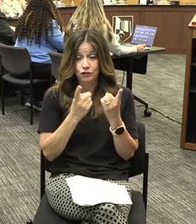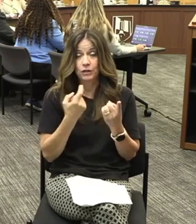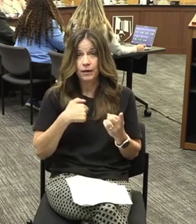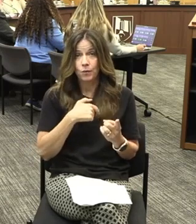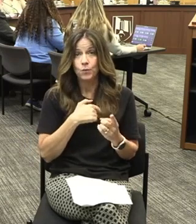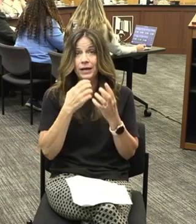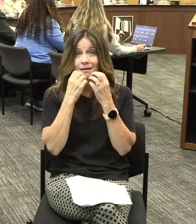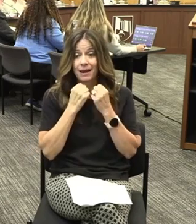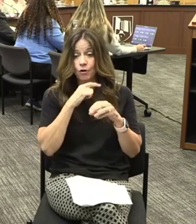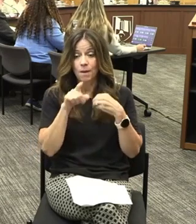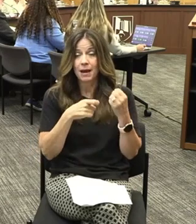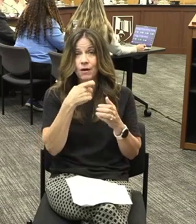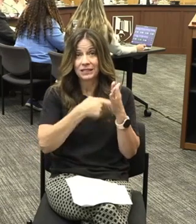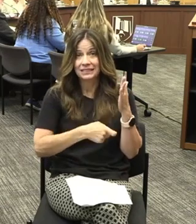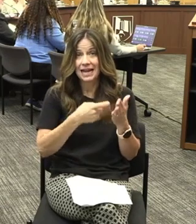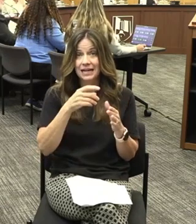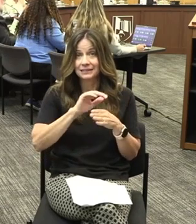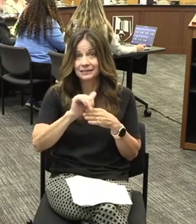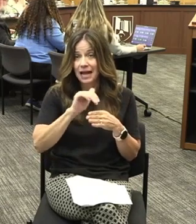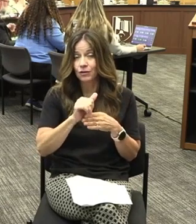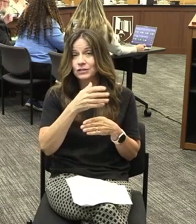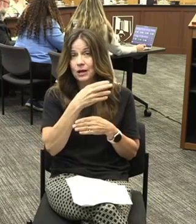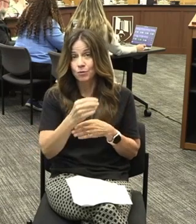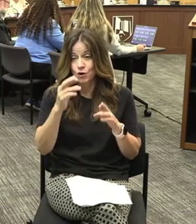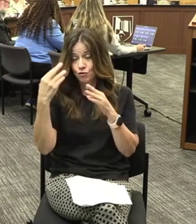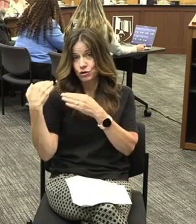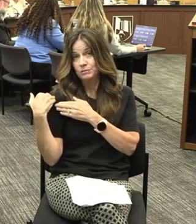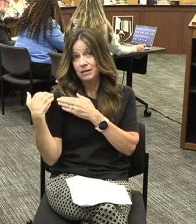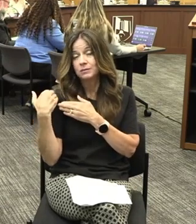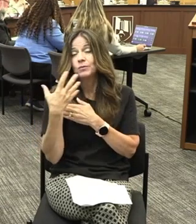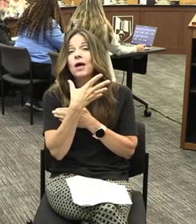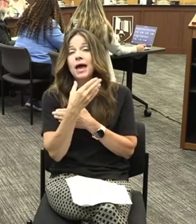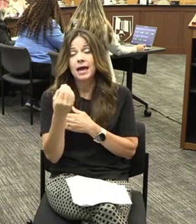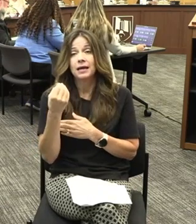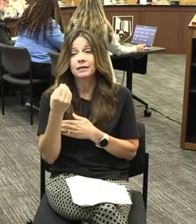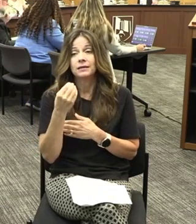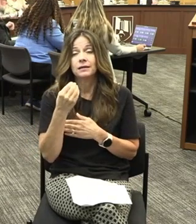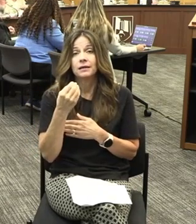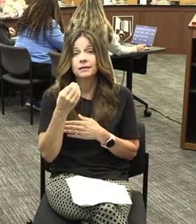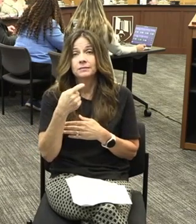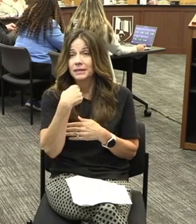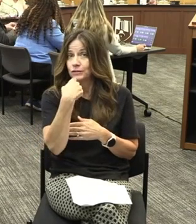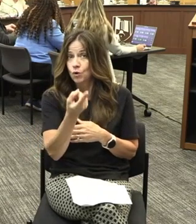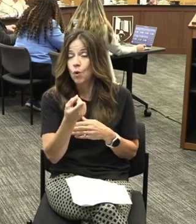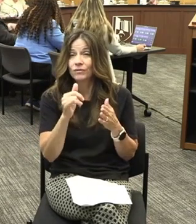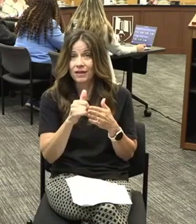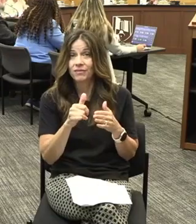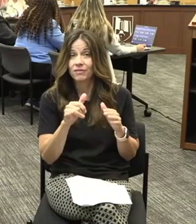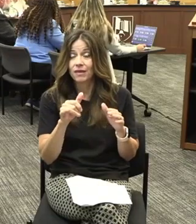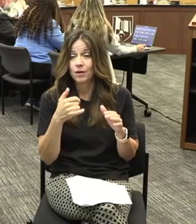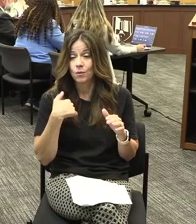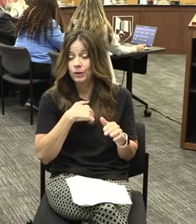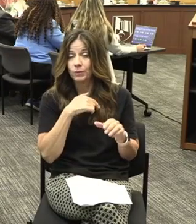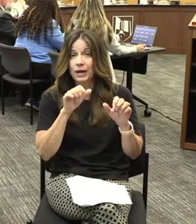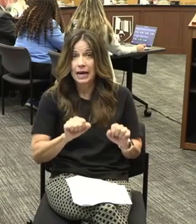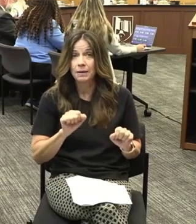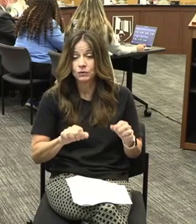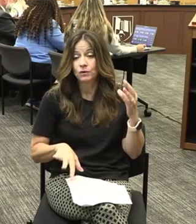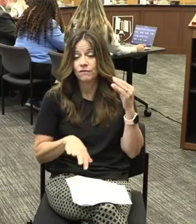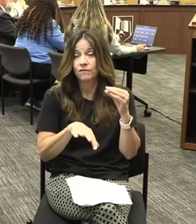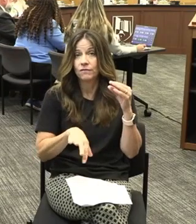the tax dollars that we're spending. We're responsible stewards. And I think that being told that we were able to find an